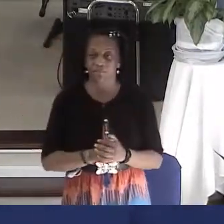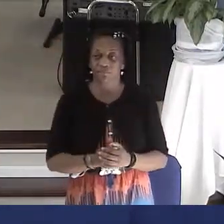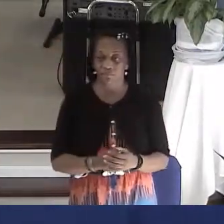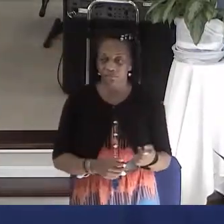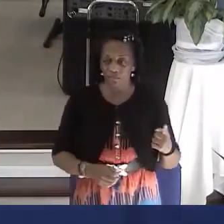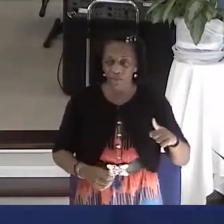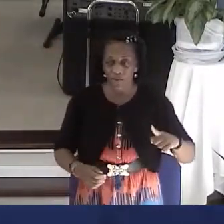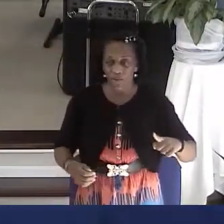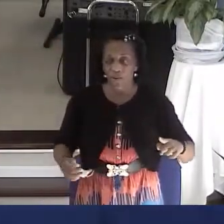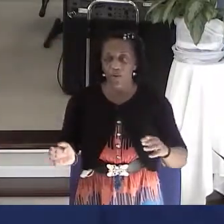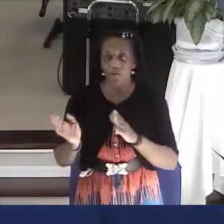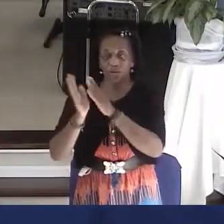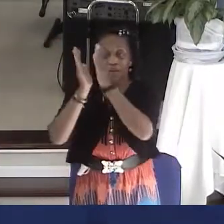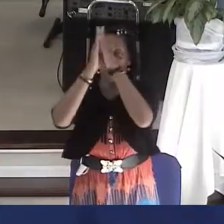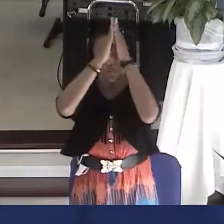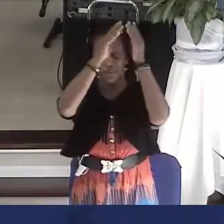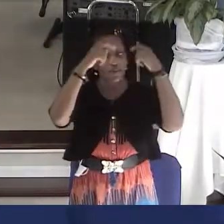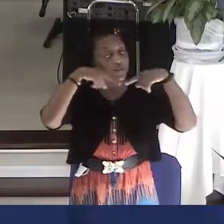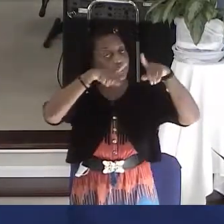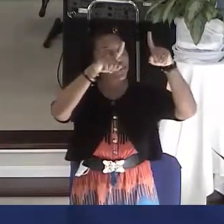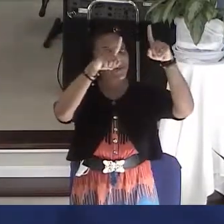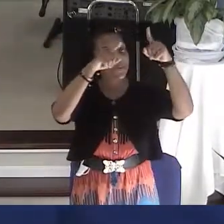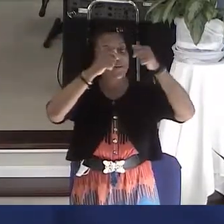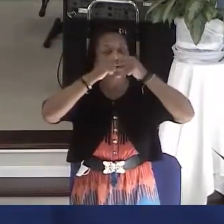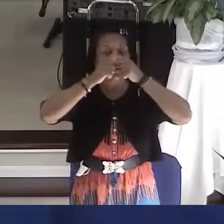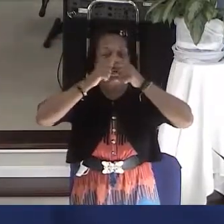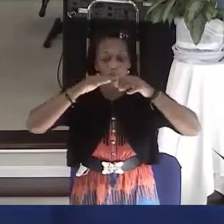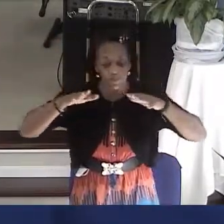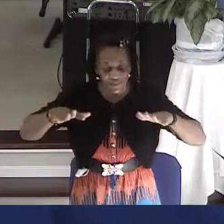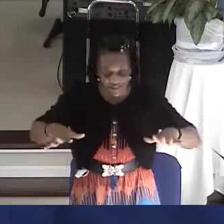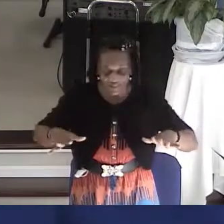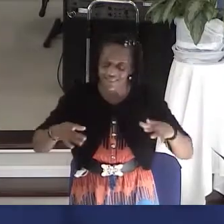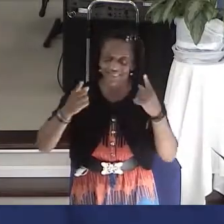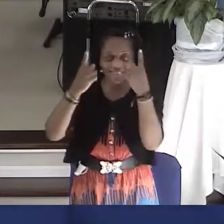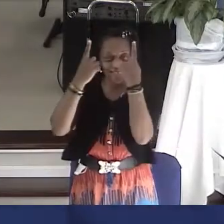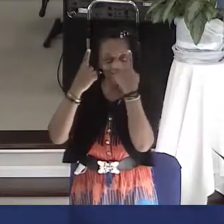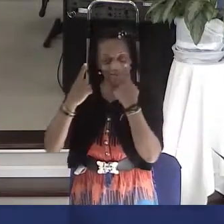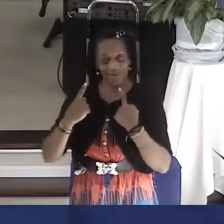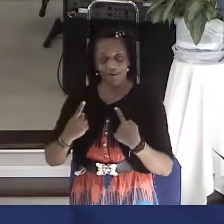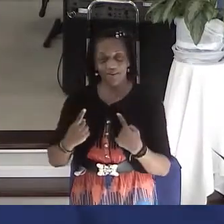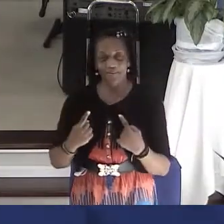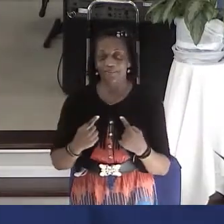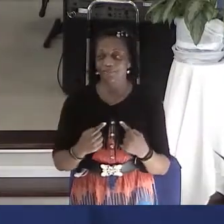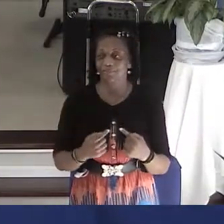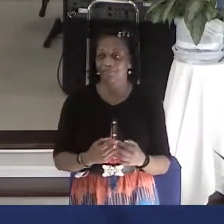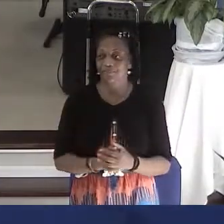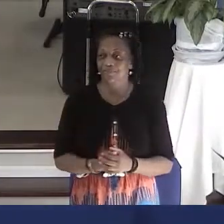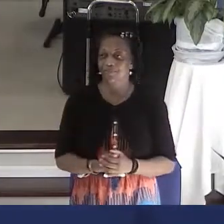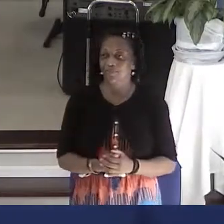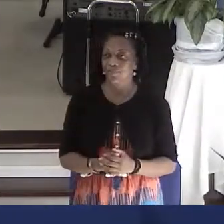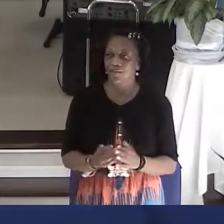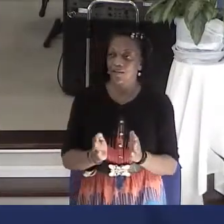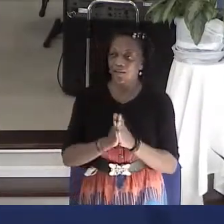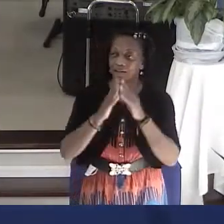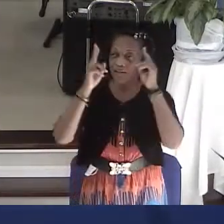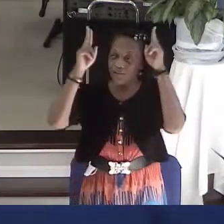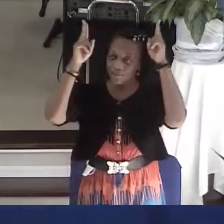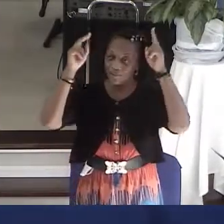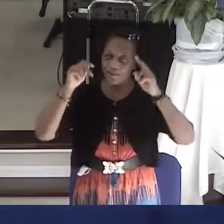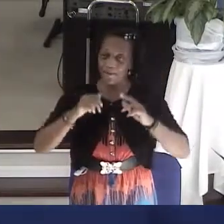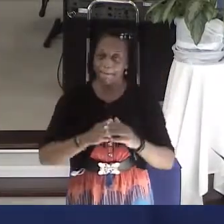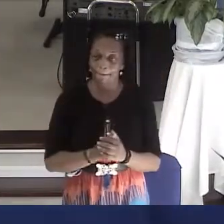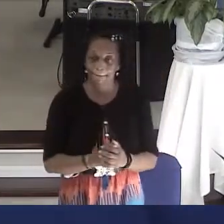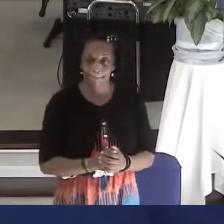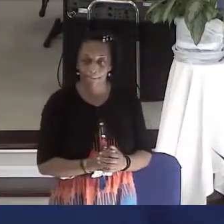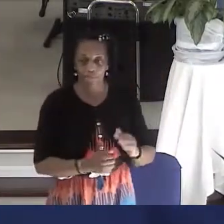Praises go up, the blessings come down. The Lord inhabits our praise. Hallelujah. Our